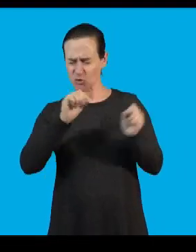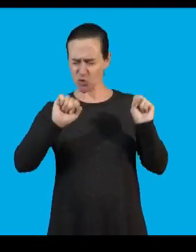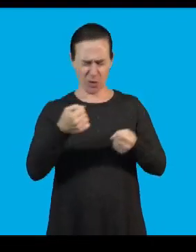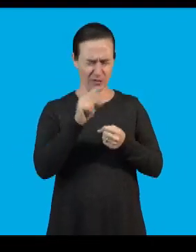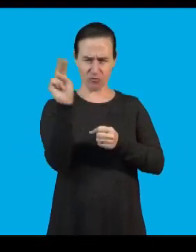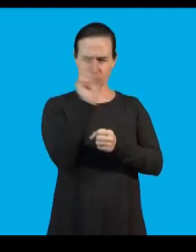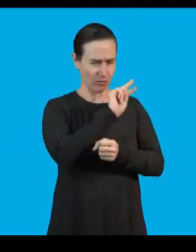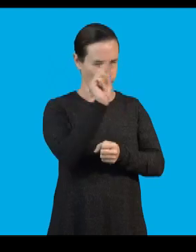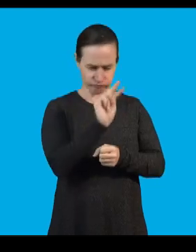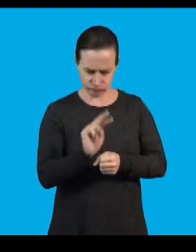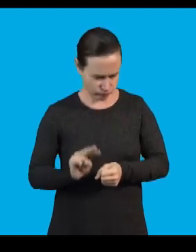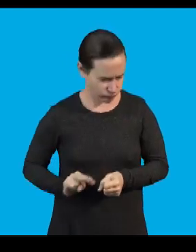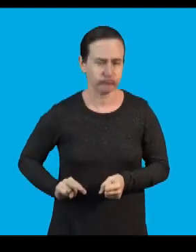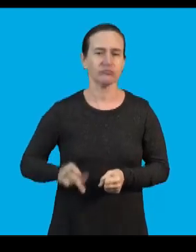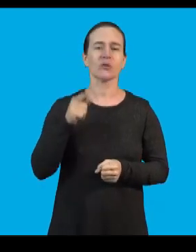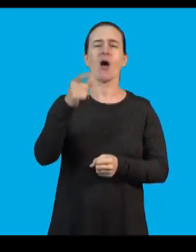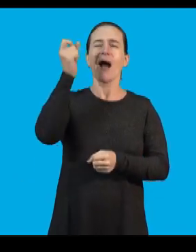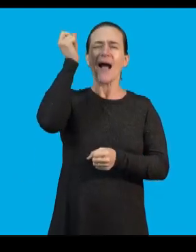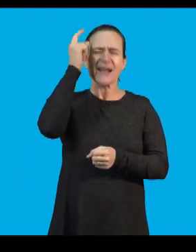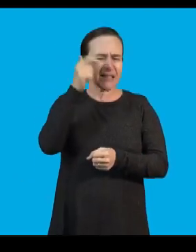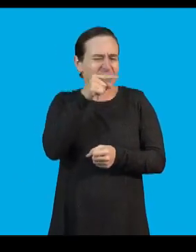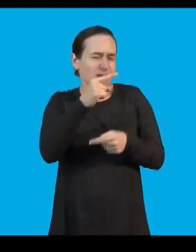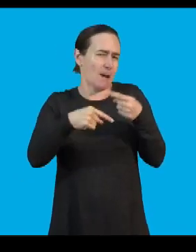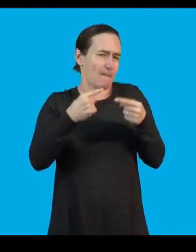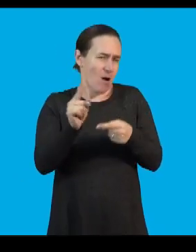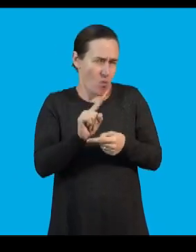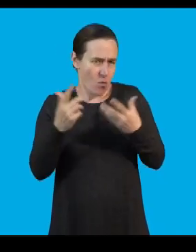an impression of the context. Just get an idea